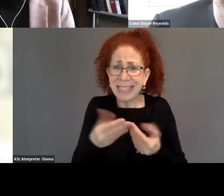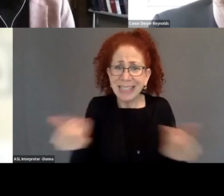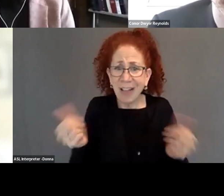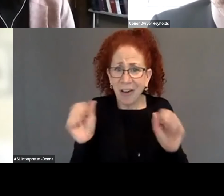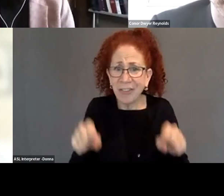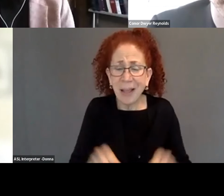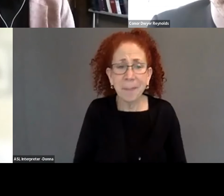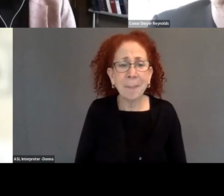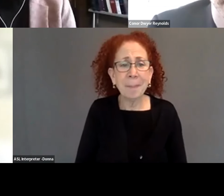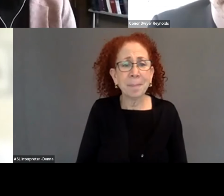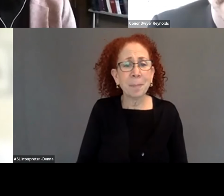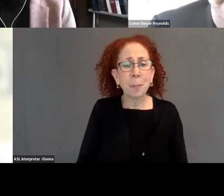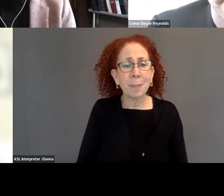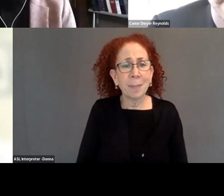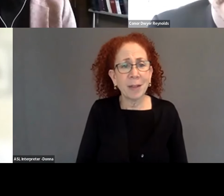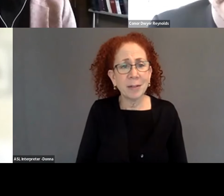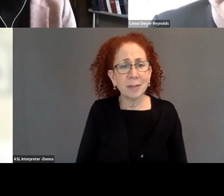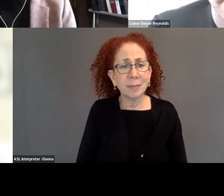language.